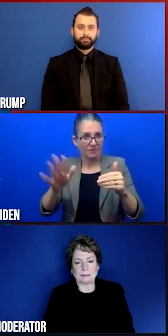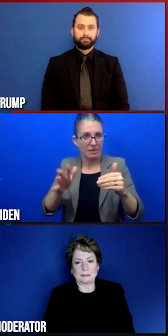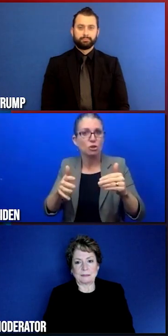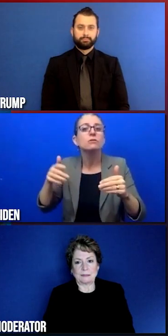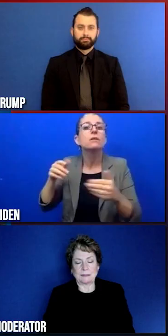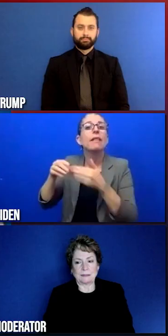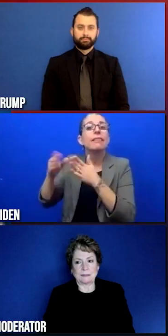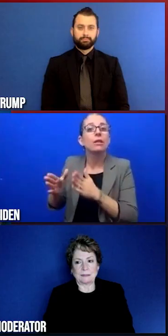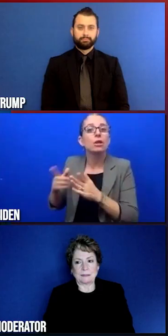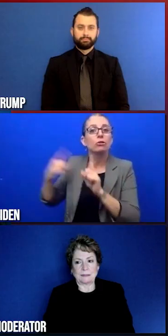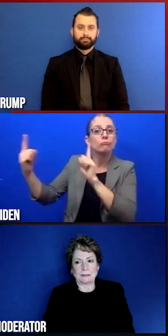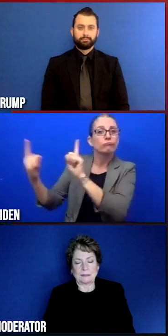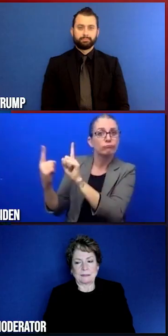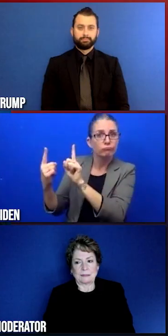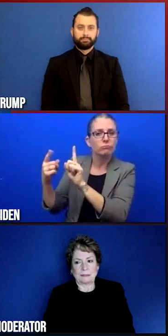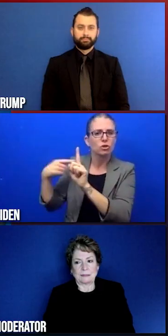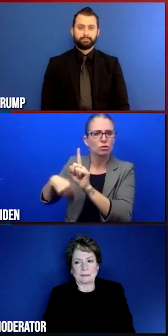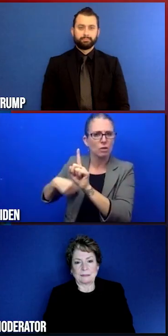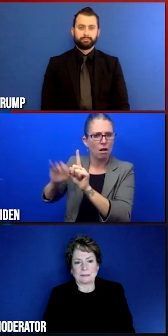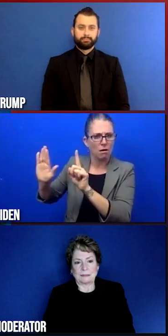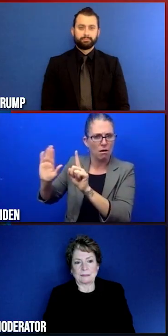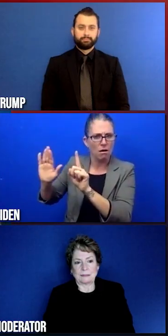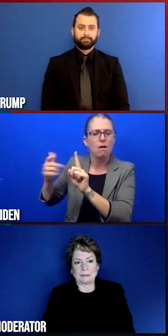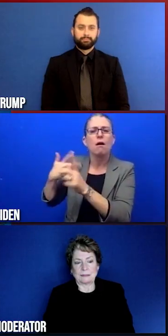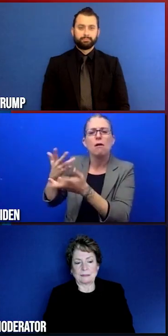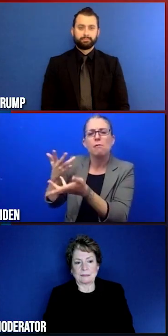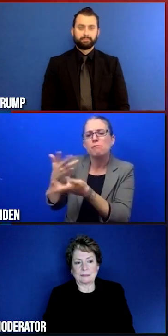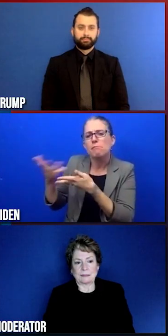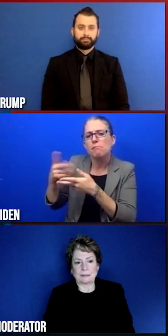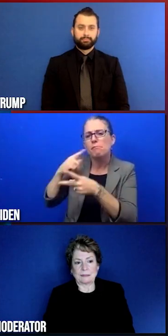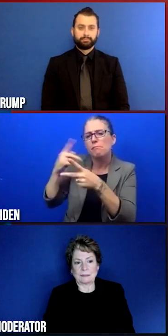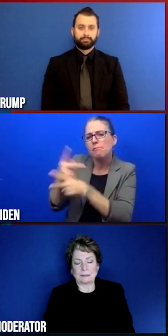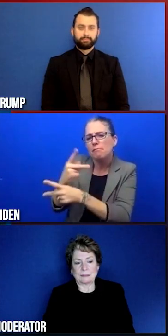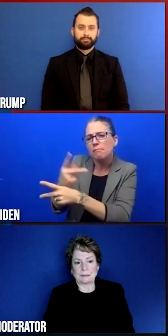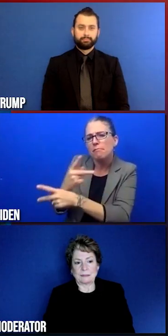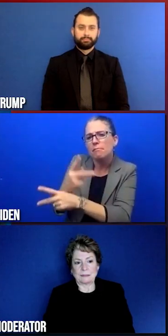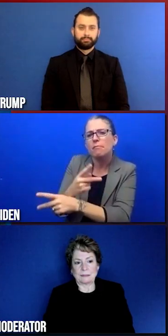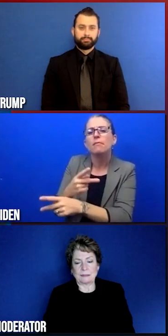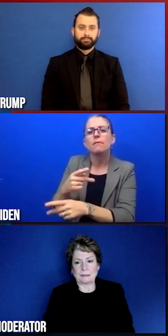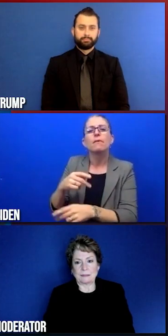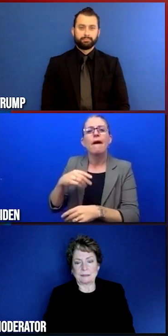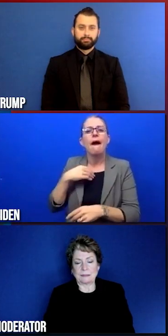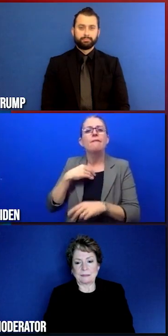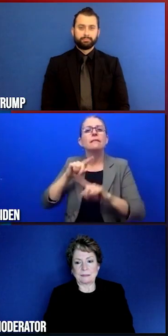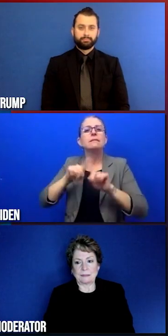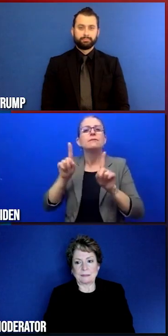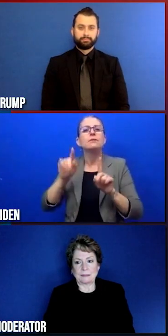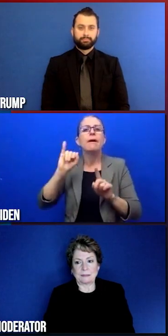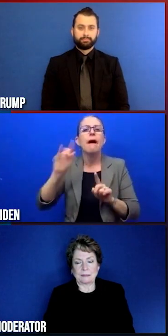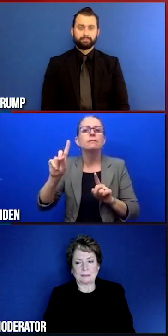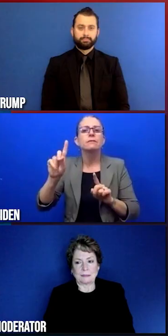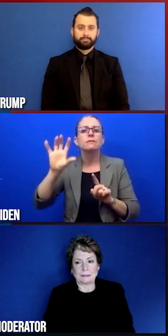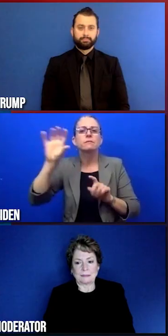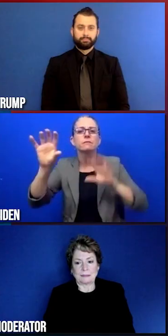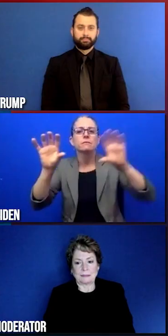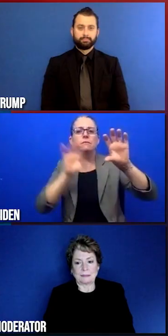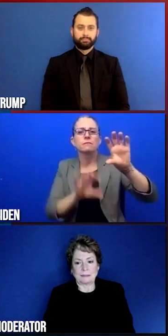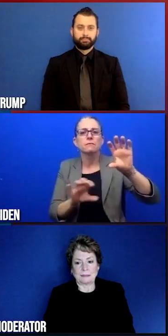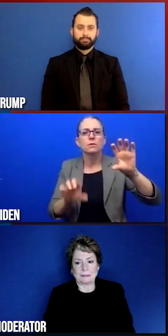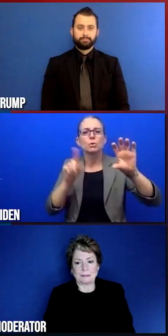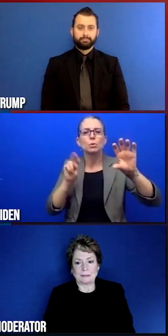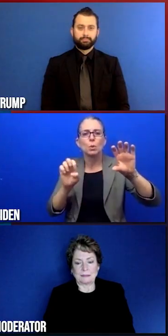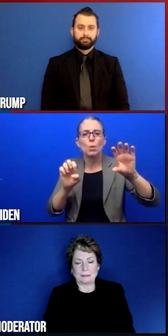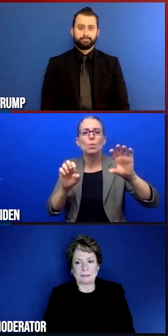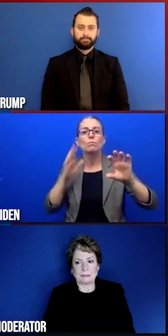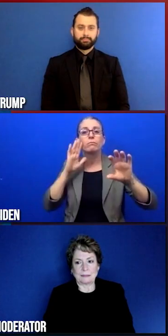air identification zones in the South China Sea. You can't fly through them. I said we're going to fly through them. We just flew B-52, B-1 bombers